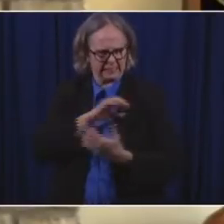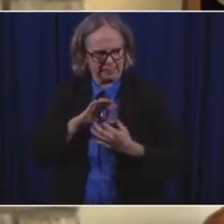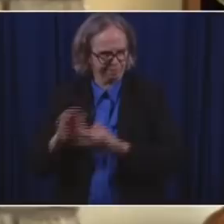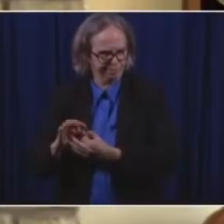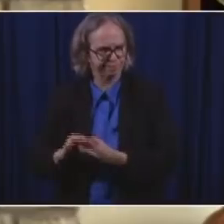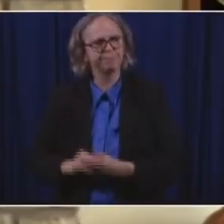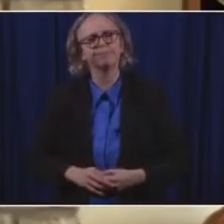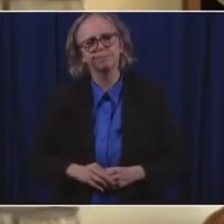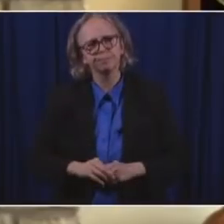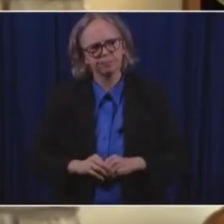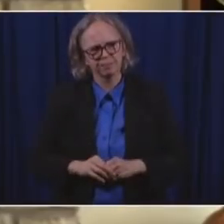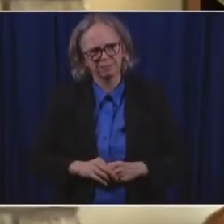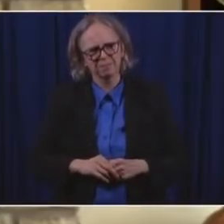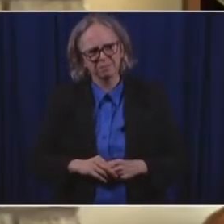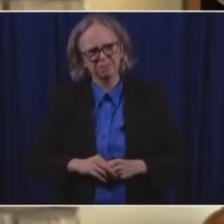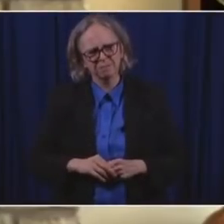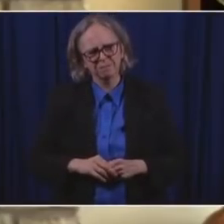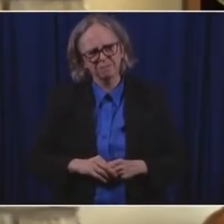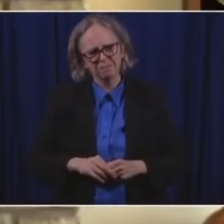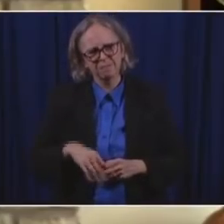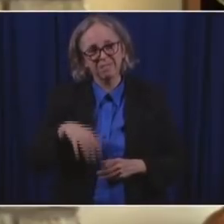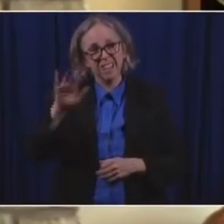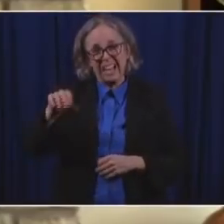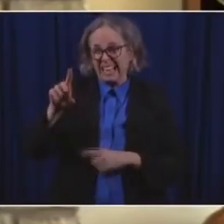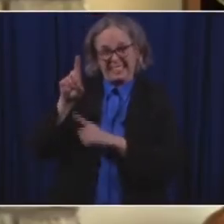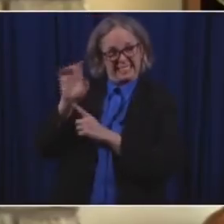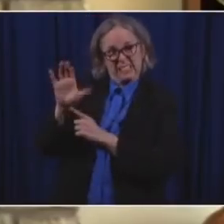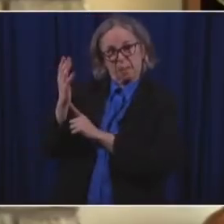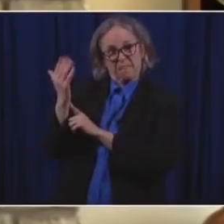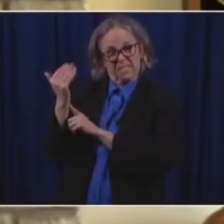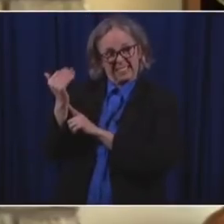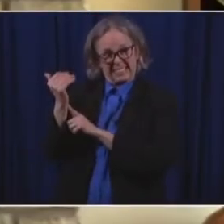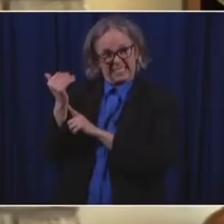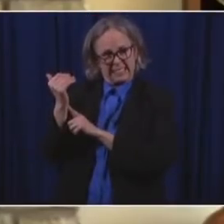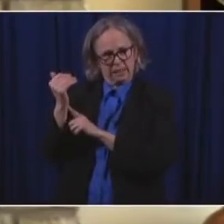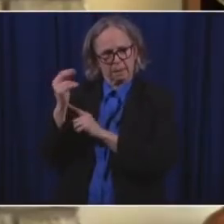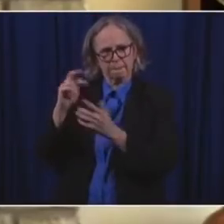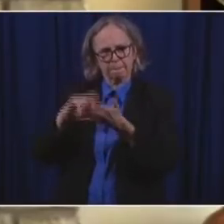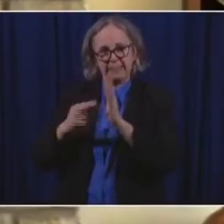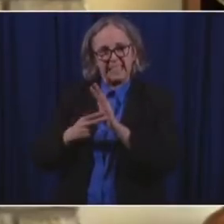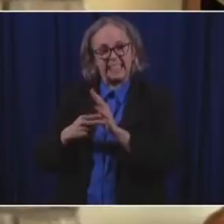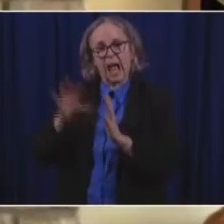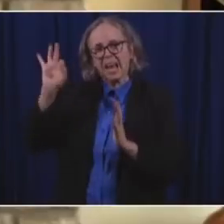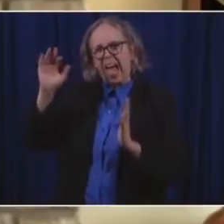On that shipment, 9,750 will go to our hospitals.